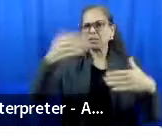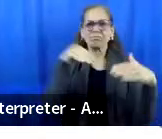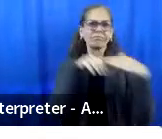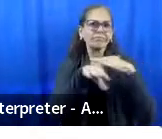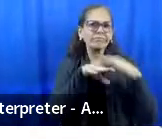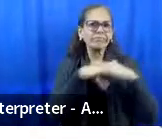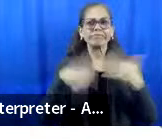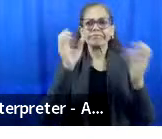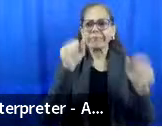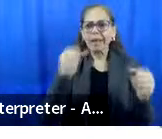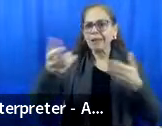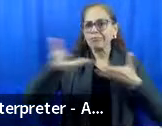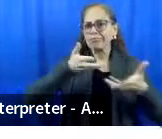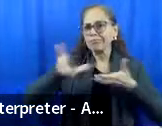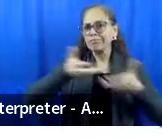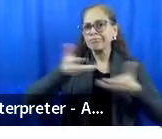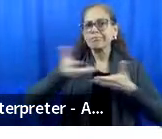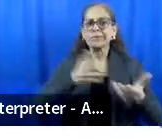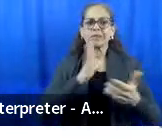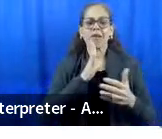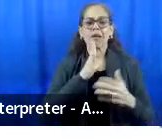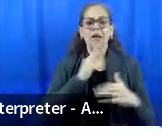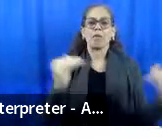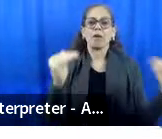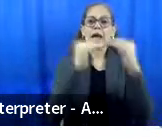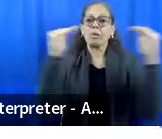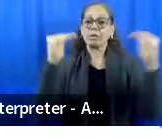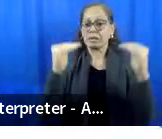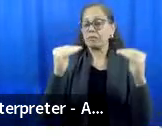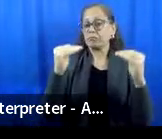facilitate conversations about equity in the city.